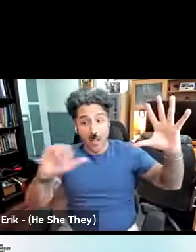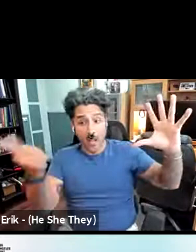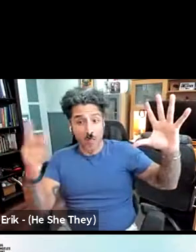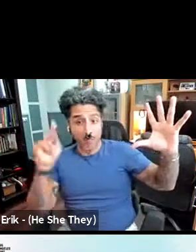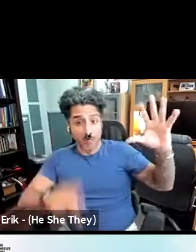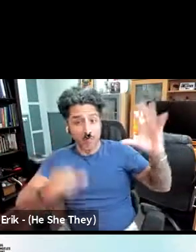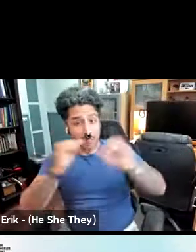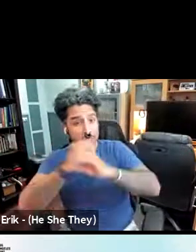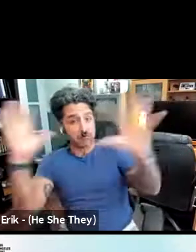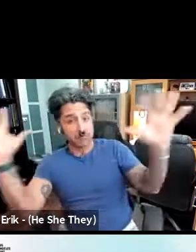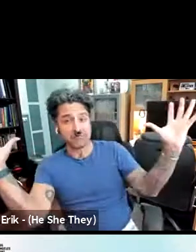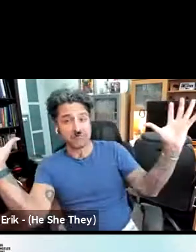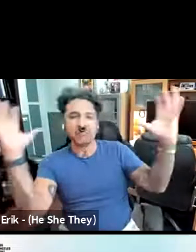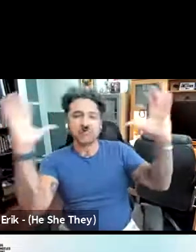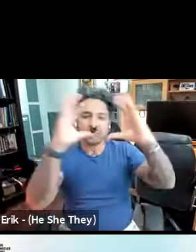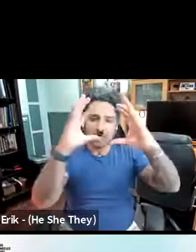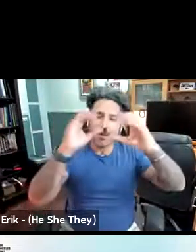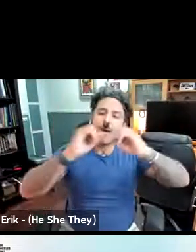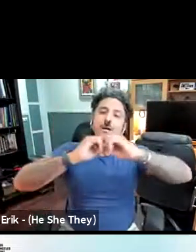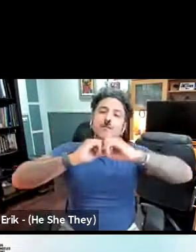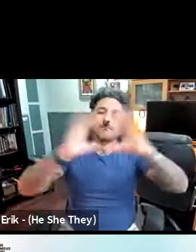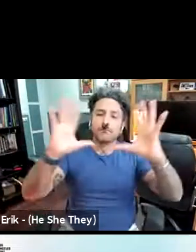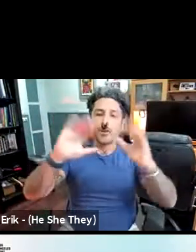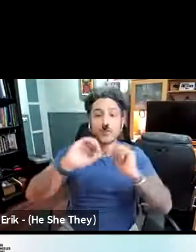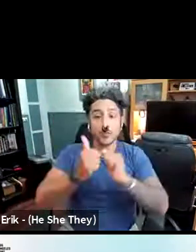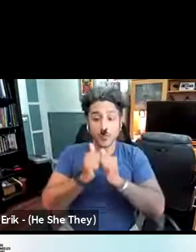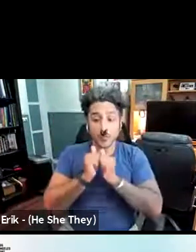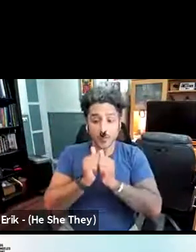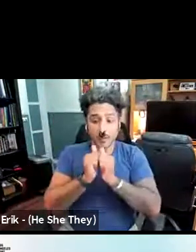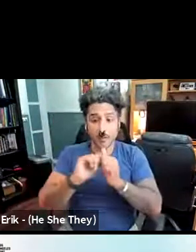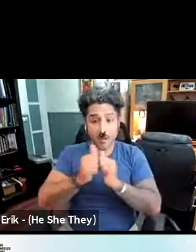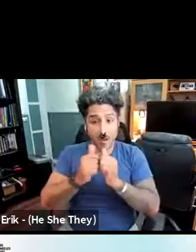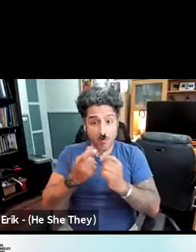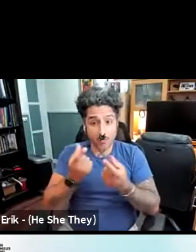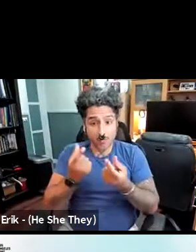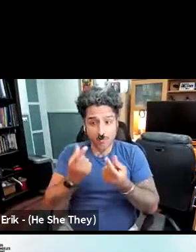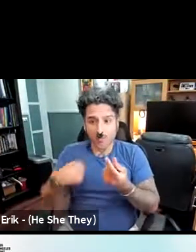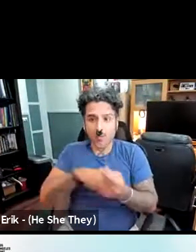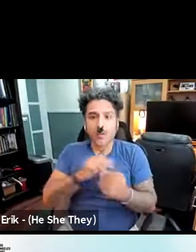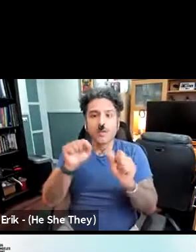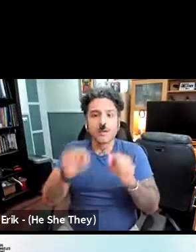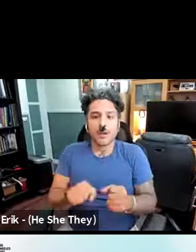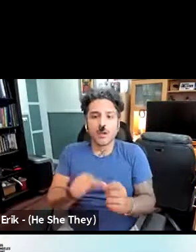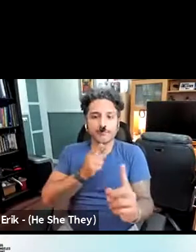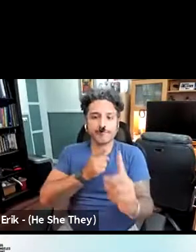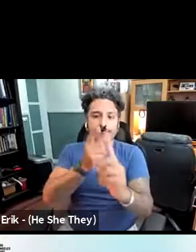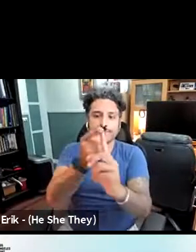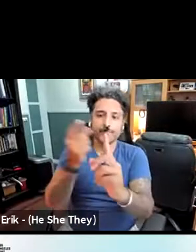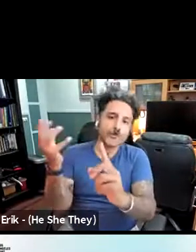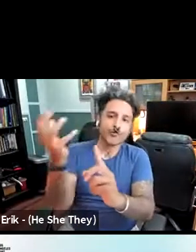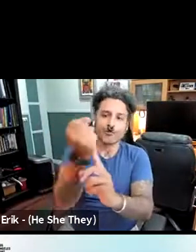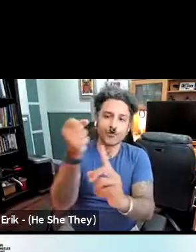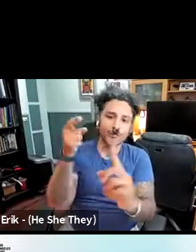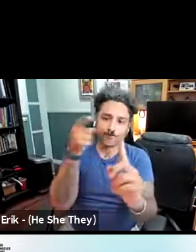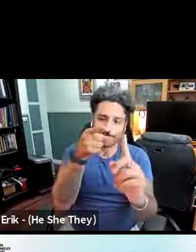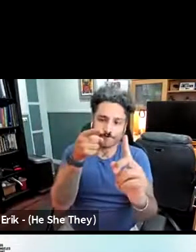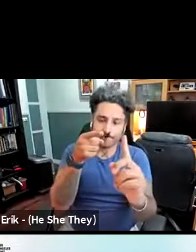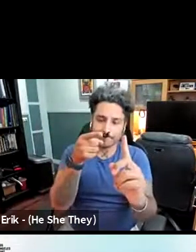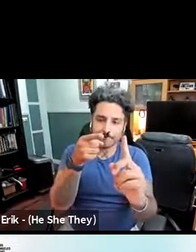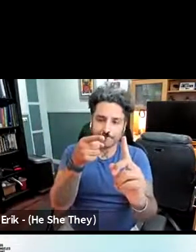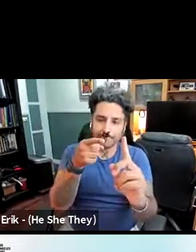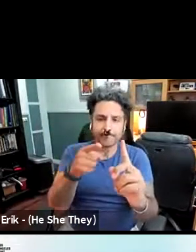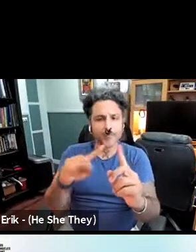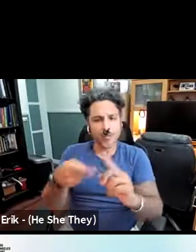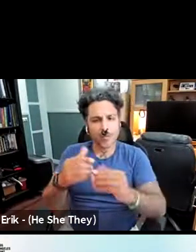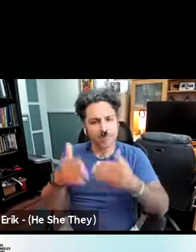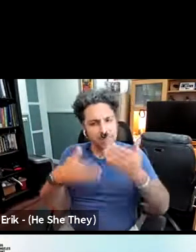and bringing it forthright into manifestation so that we can, move our agendas and needs forward, get our needs met.